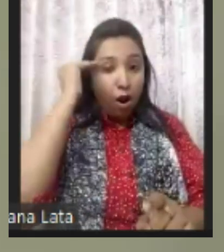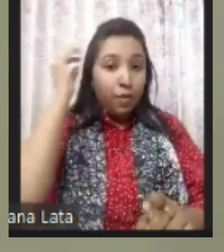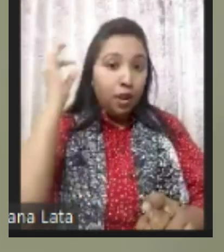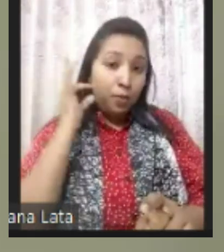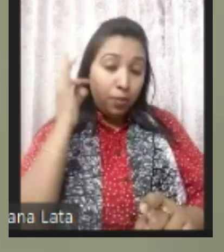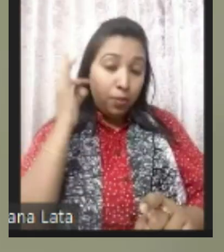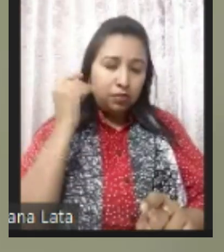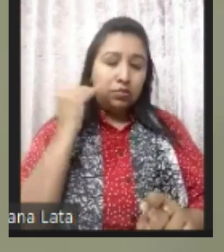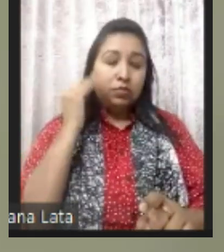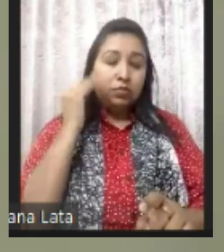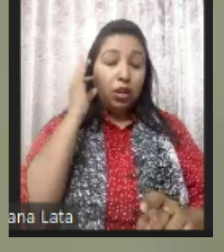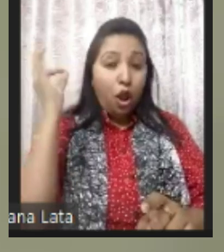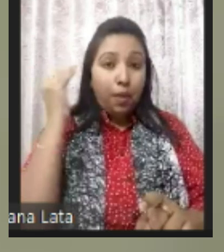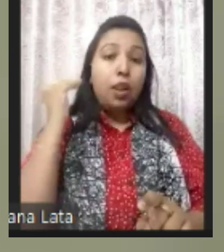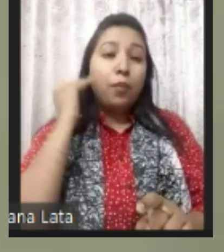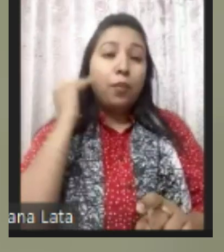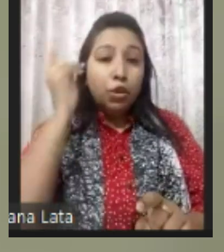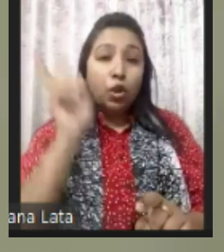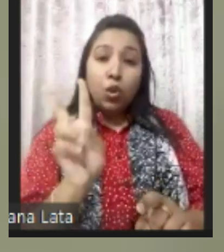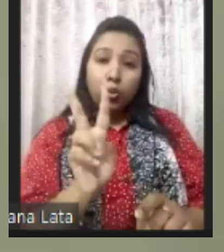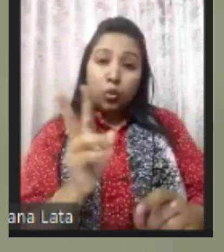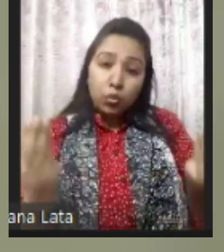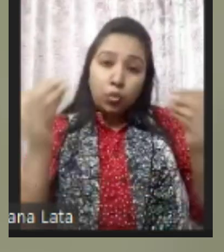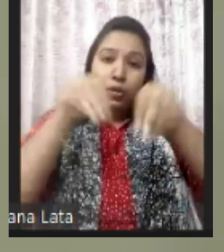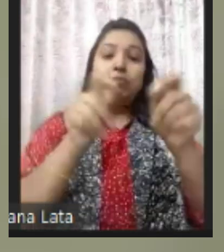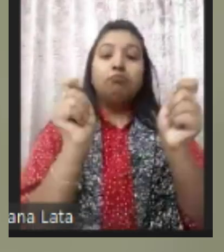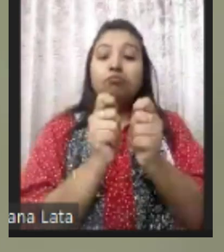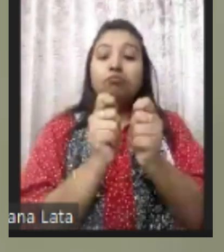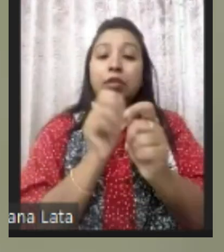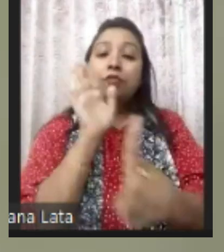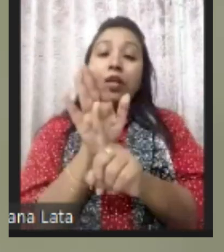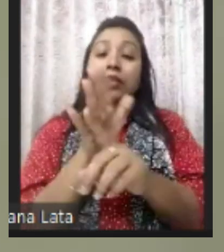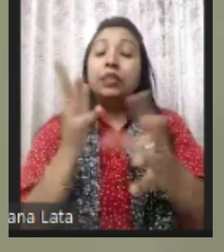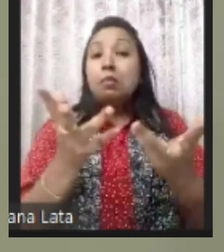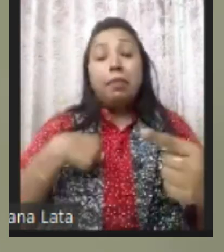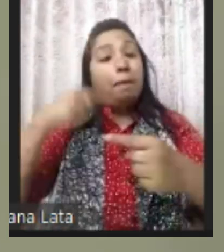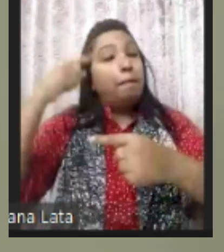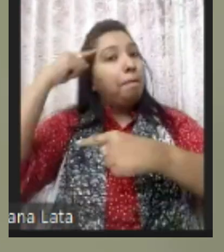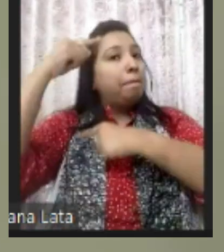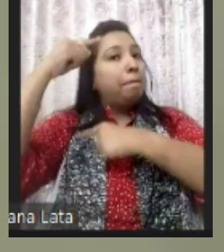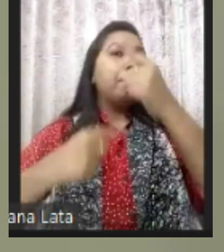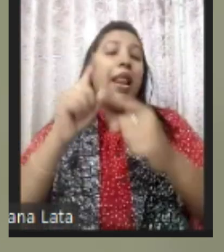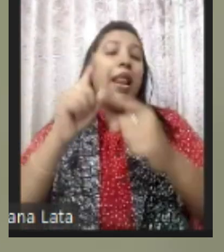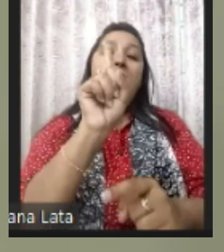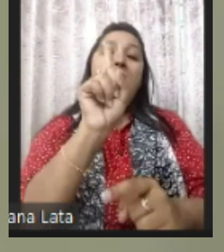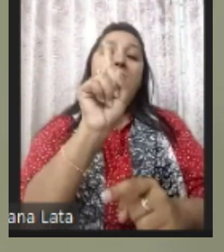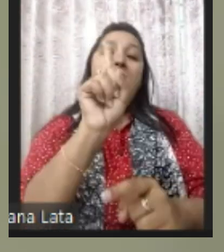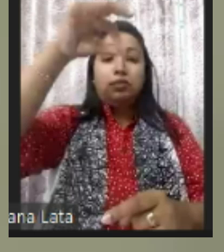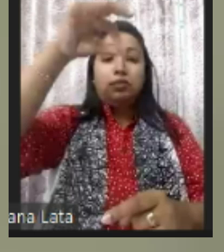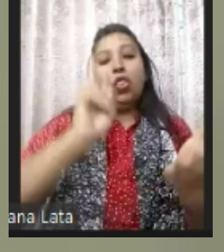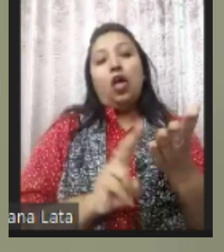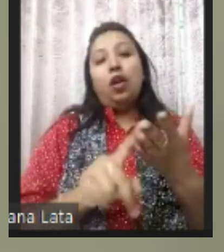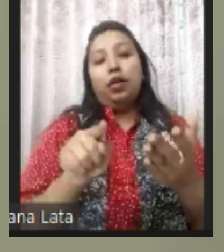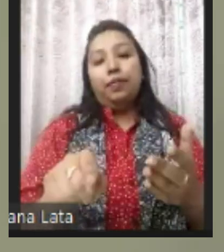with the execution, not just ratifying and planning policies and guidelines, but implementing those guidelines.